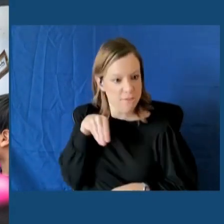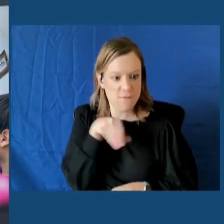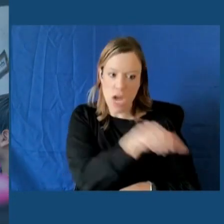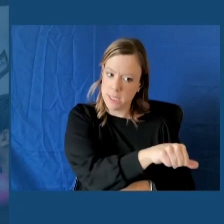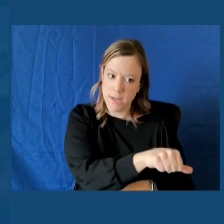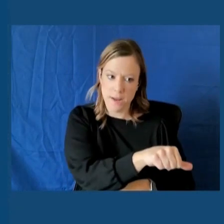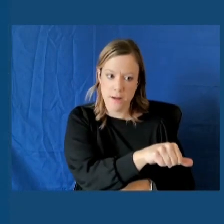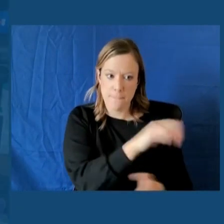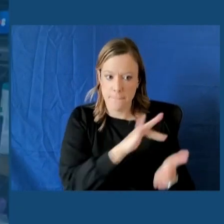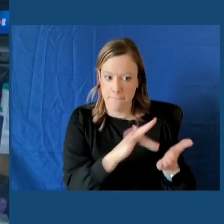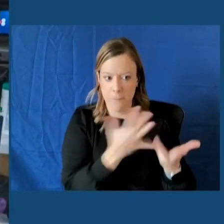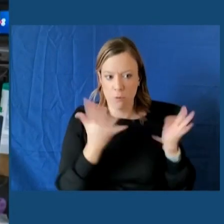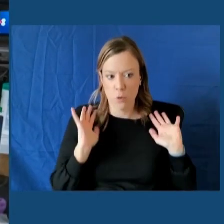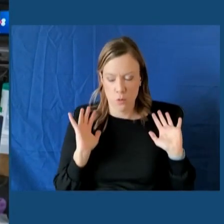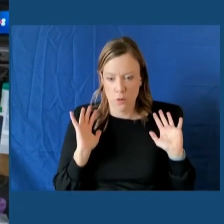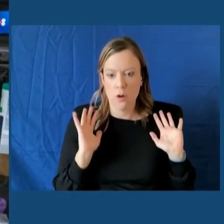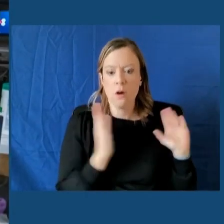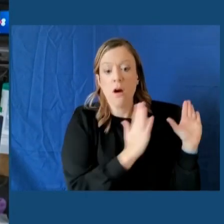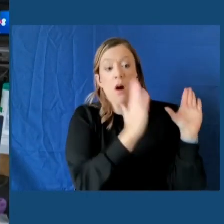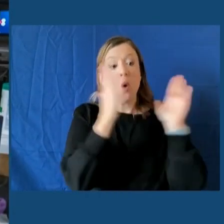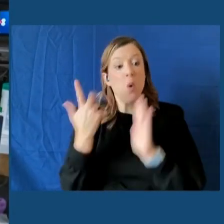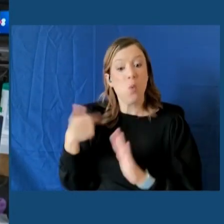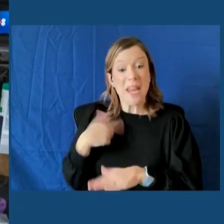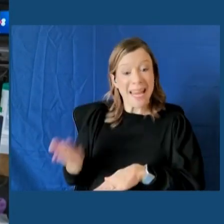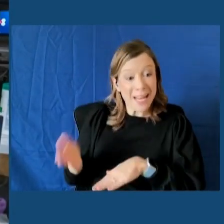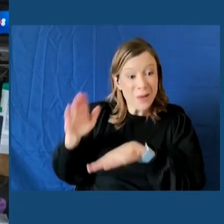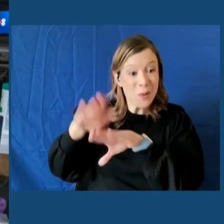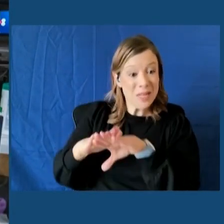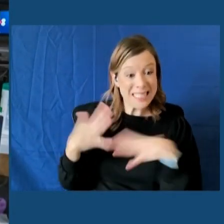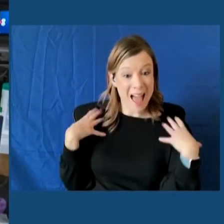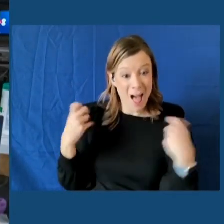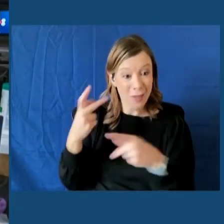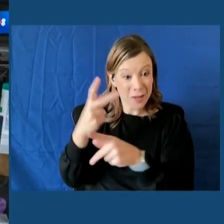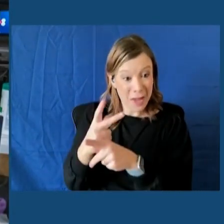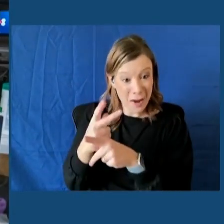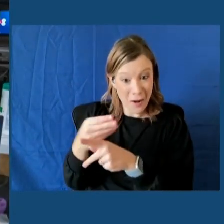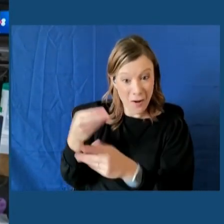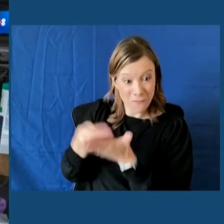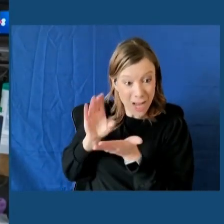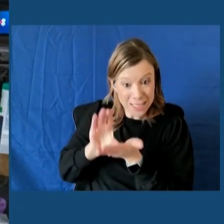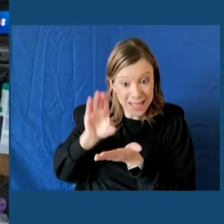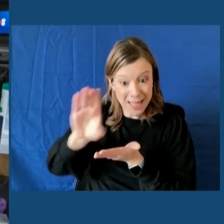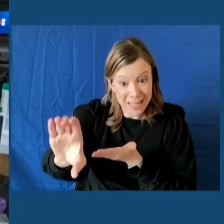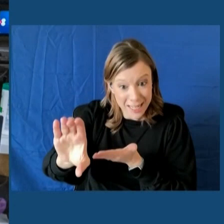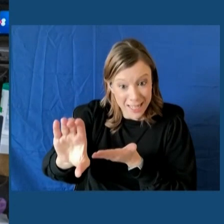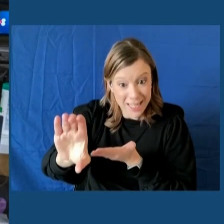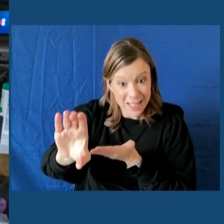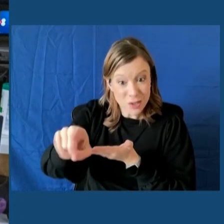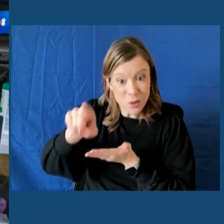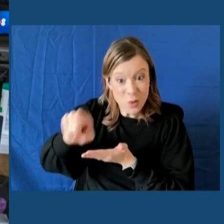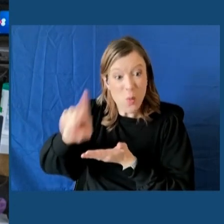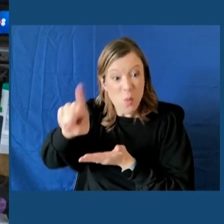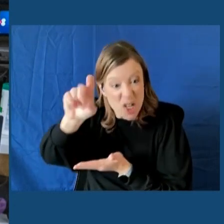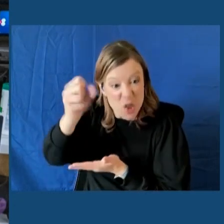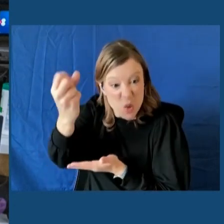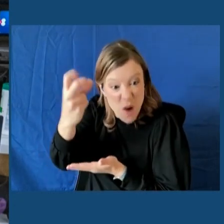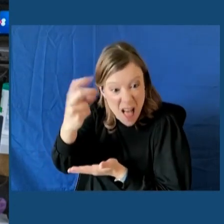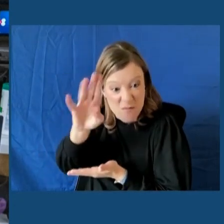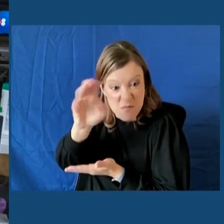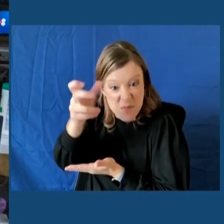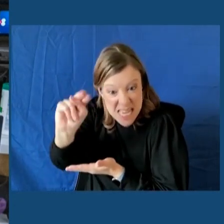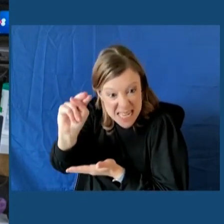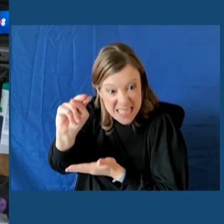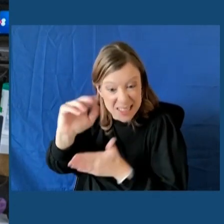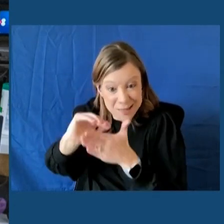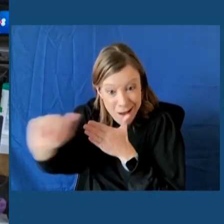We increased healthcare funding by 20% to more than $112 billion. And we gave